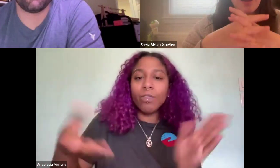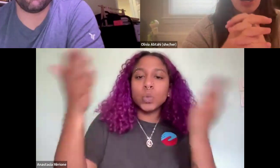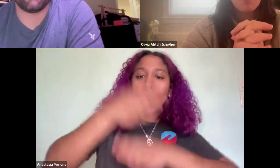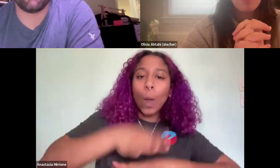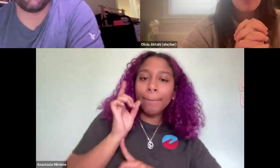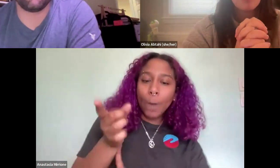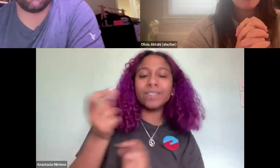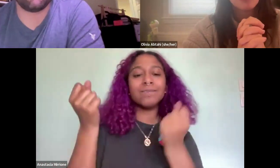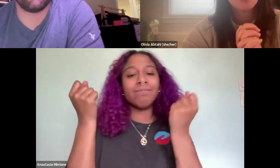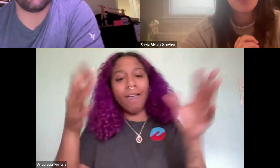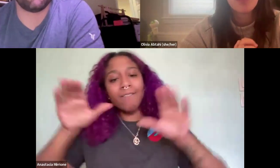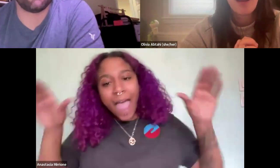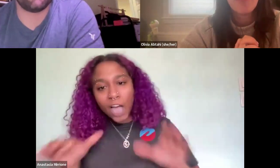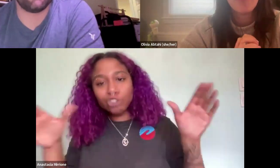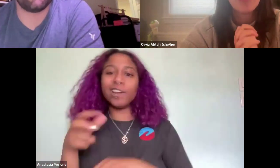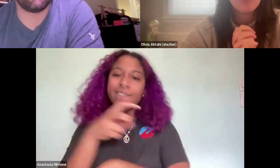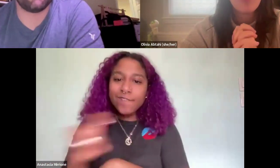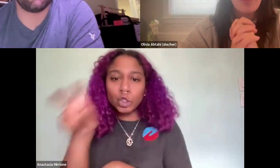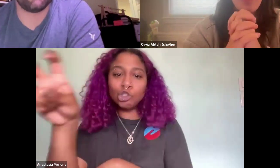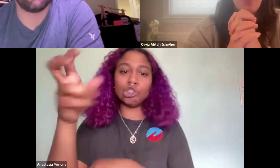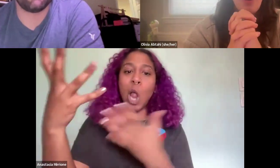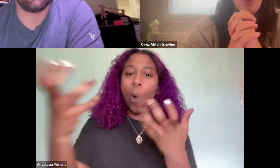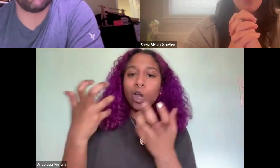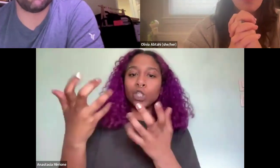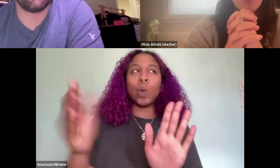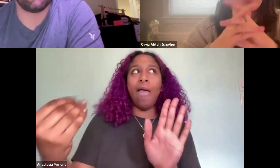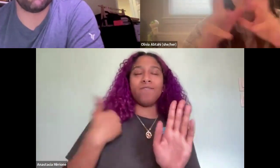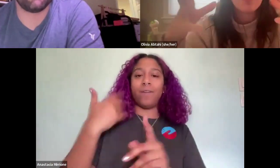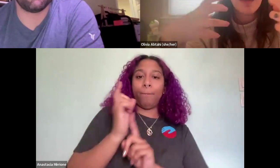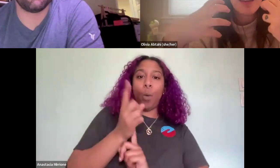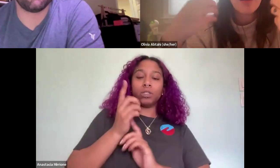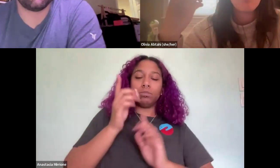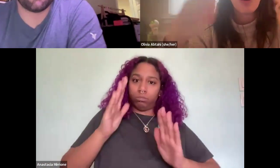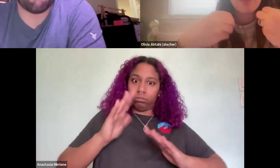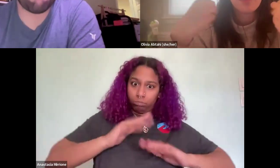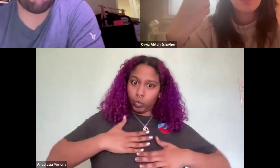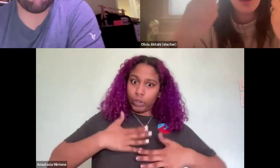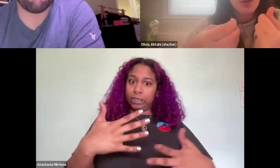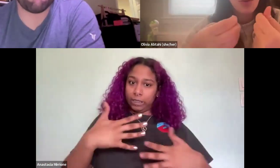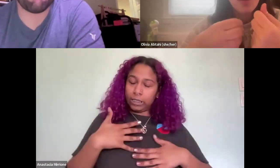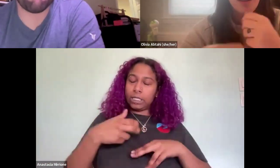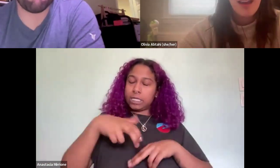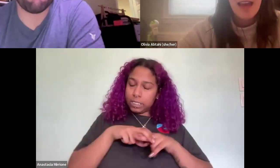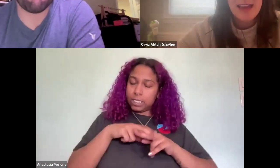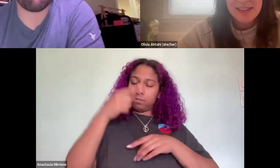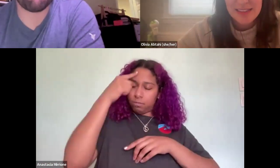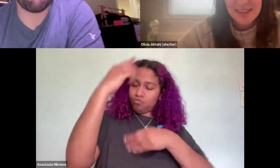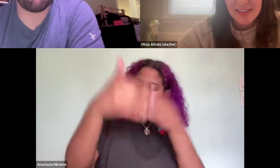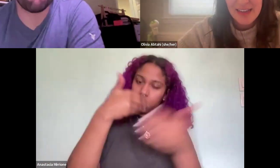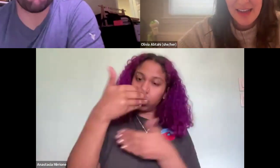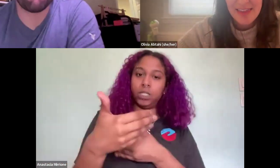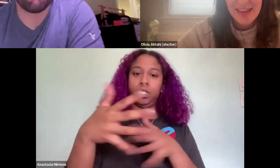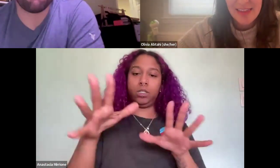you said, that I really just wanted to have breathers for all of these things to sit and process and absorb.